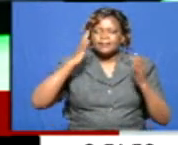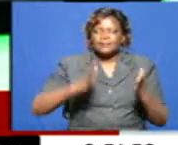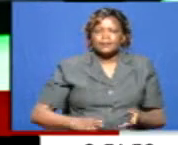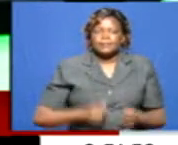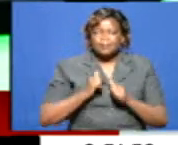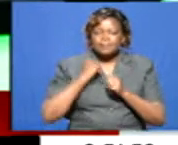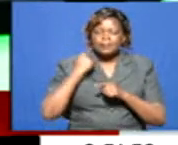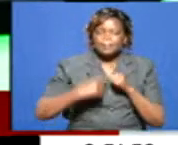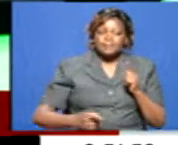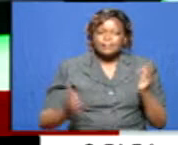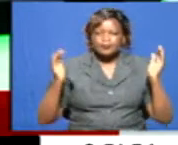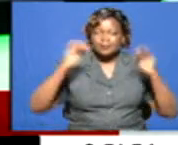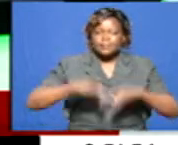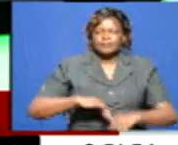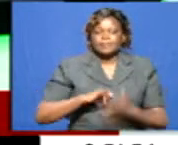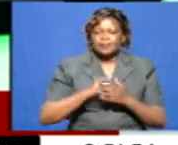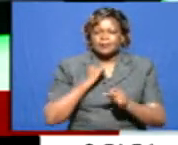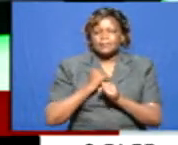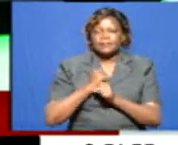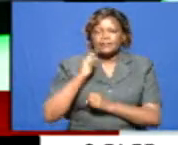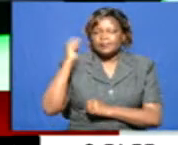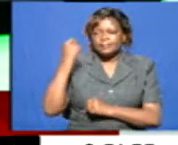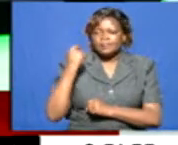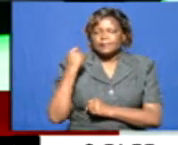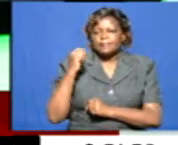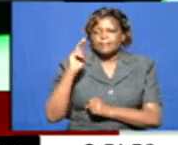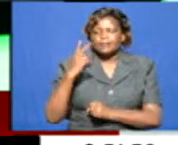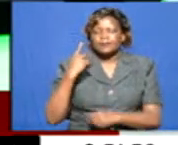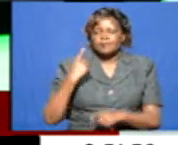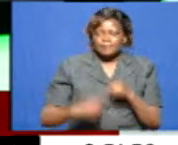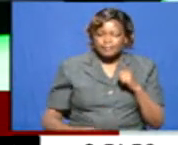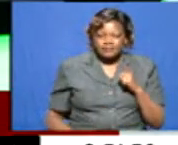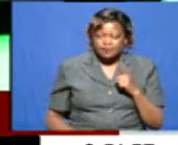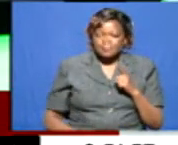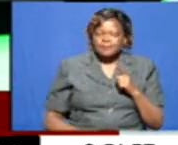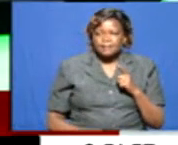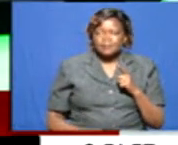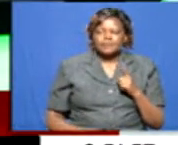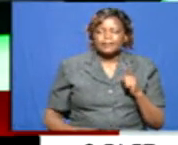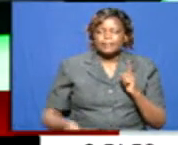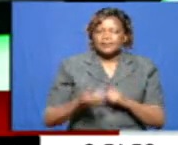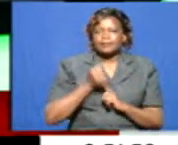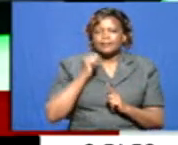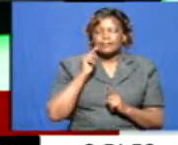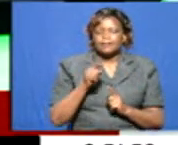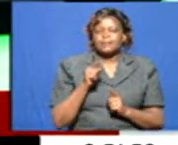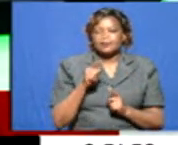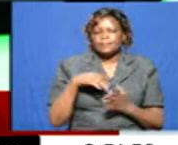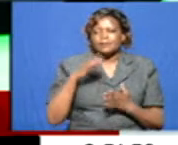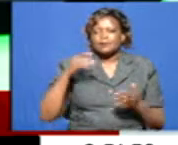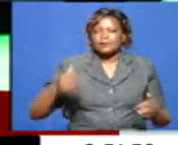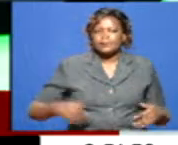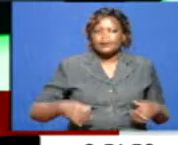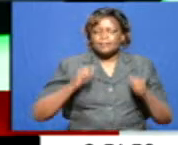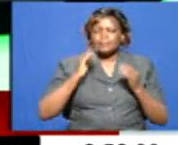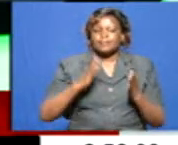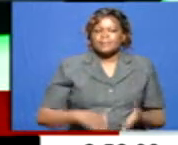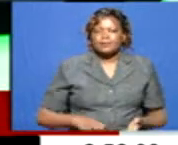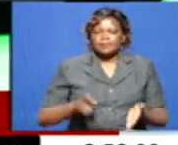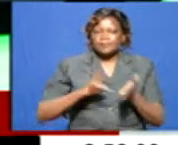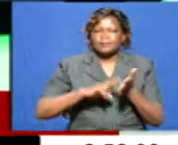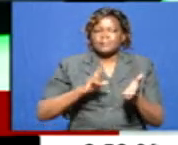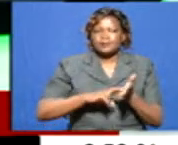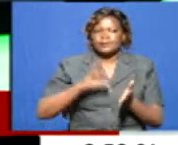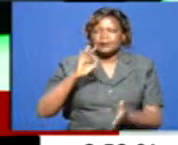event, which will be held in the country for a second year running. To achieve this, more young drivers have been enrolled in the FIA